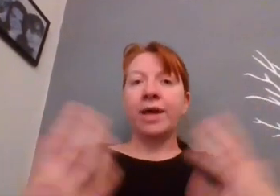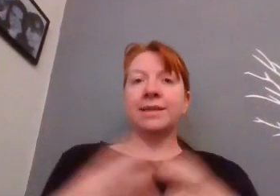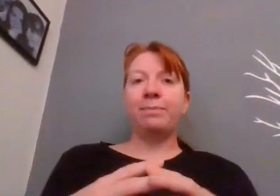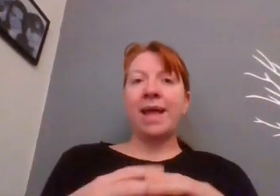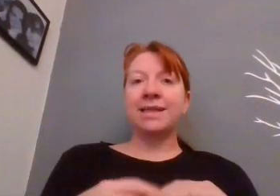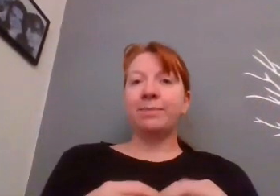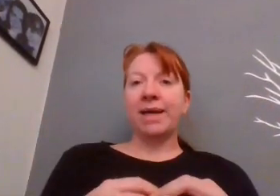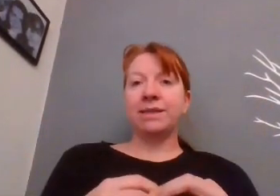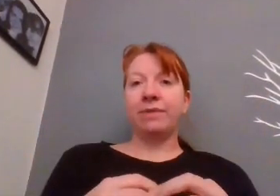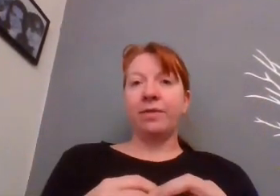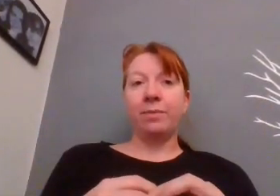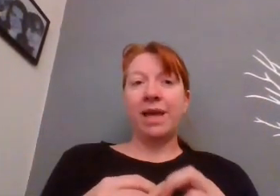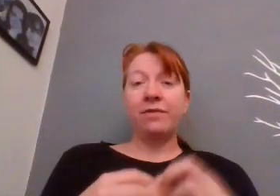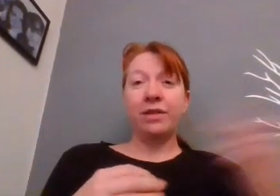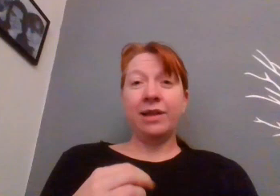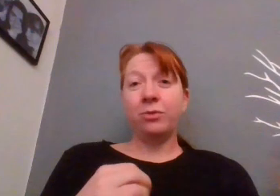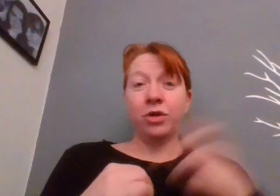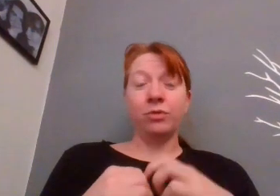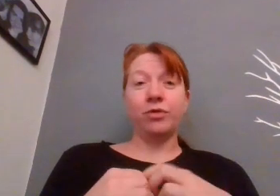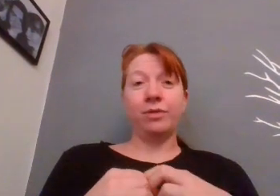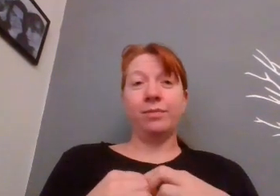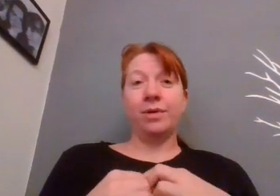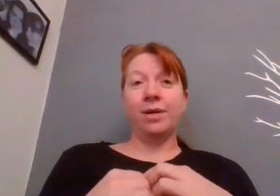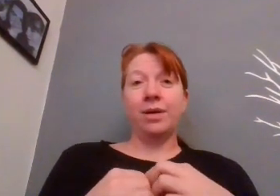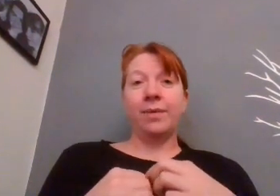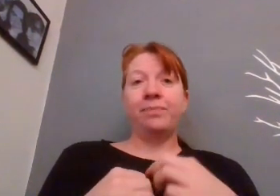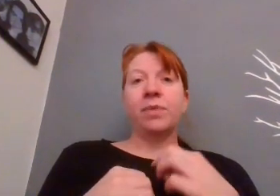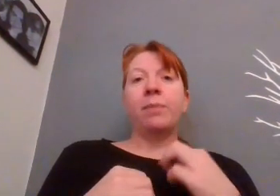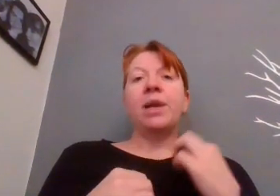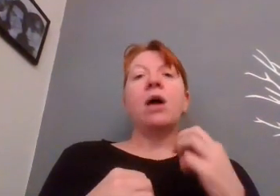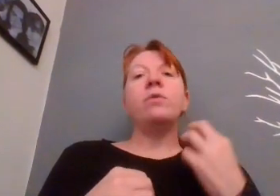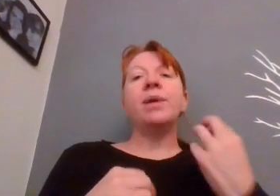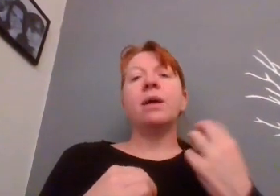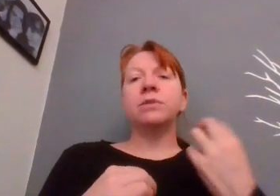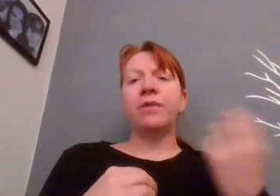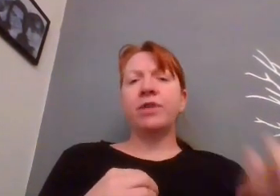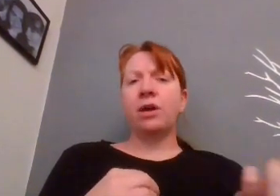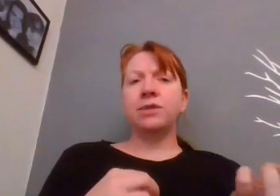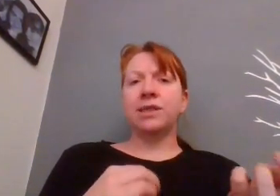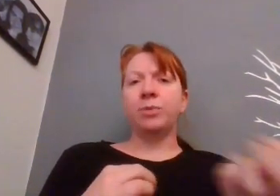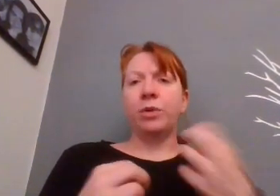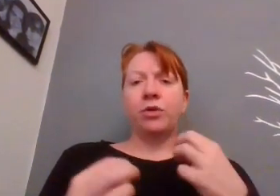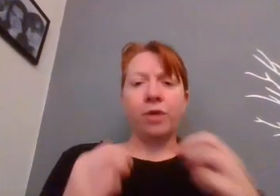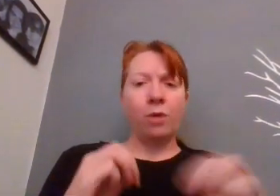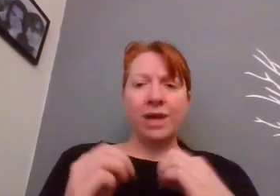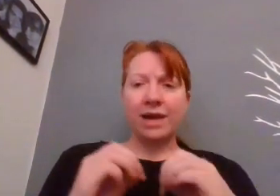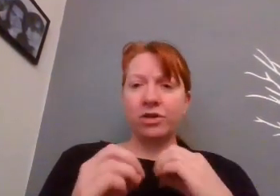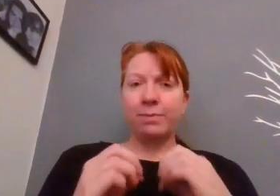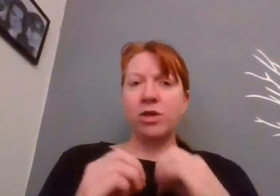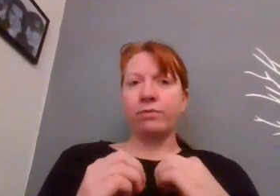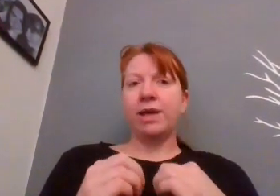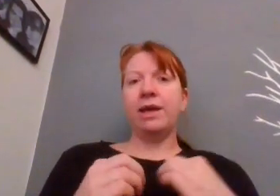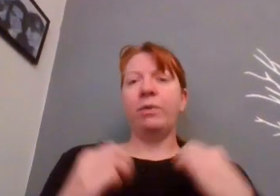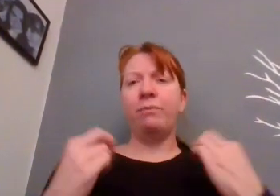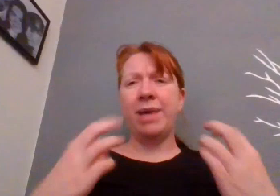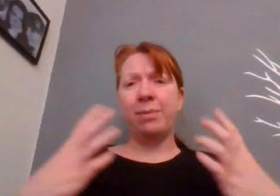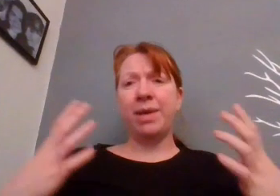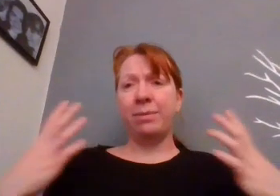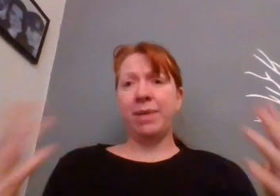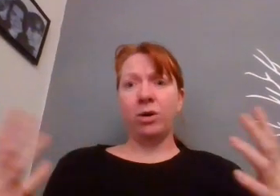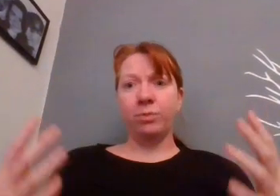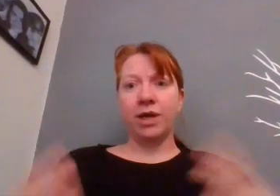All objects bend space around them, even little children. But it only becomes very noticeable, and you can only actually measure it